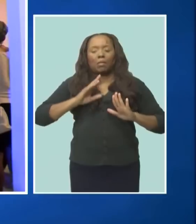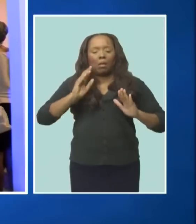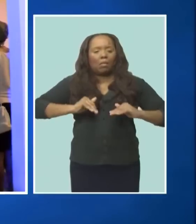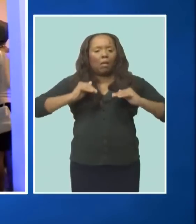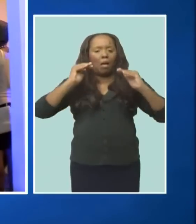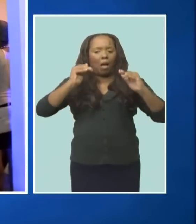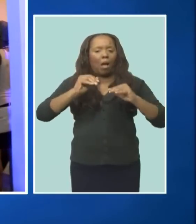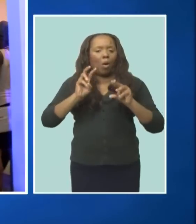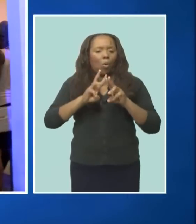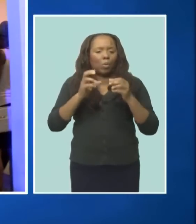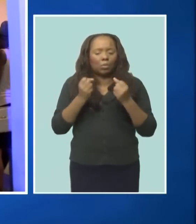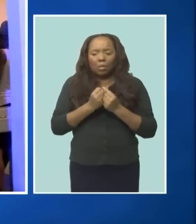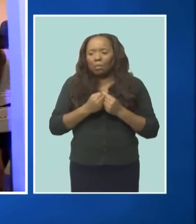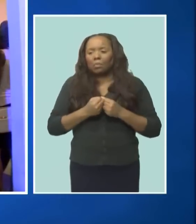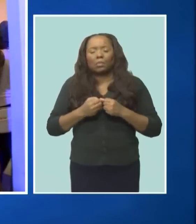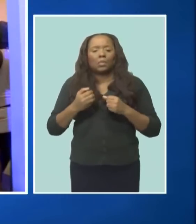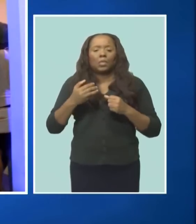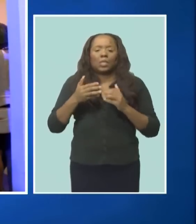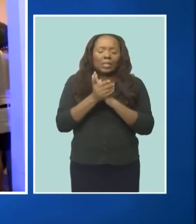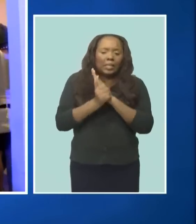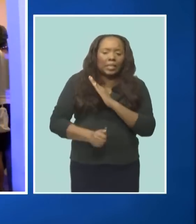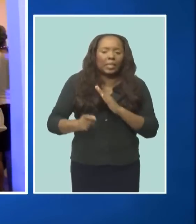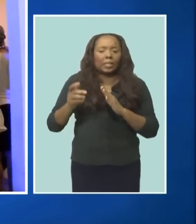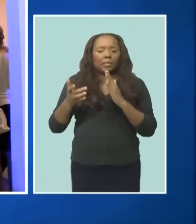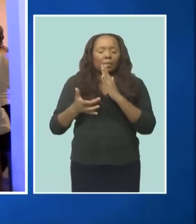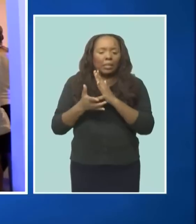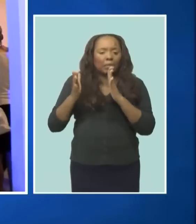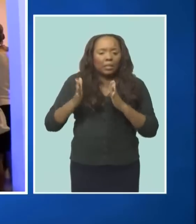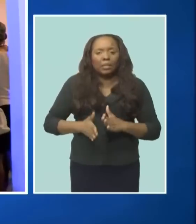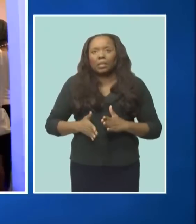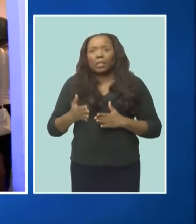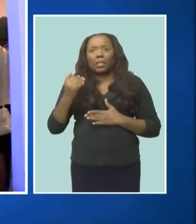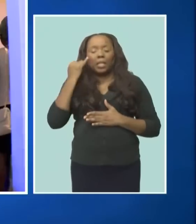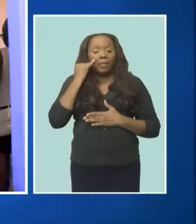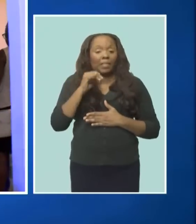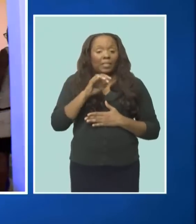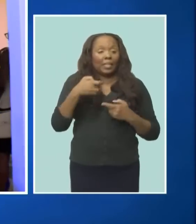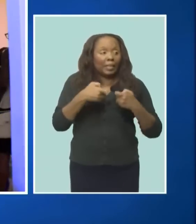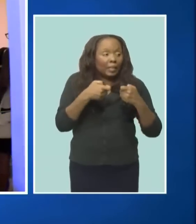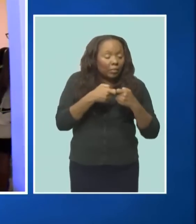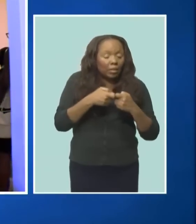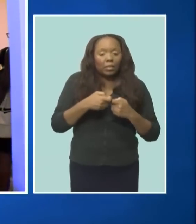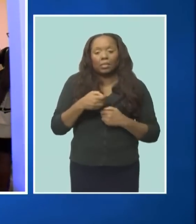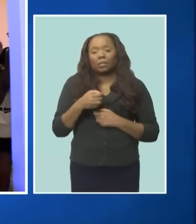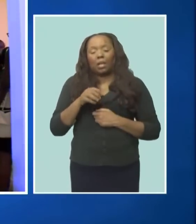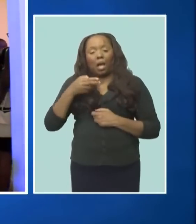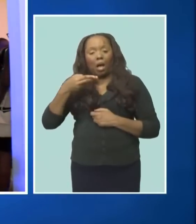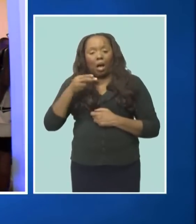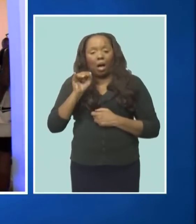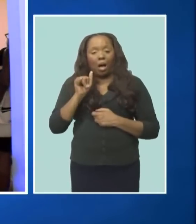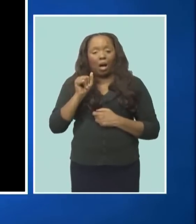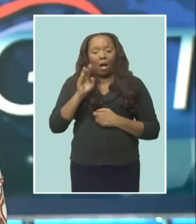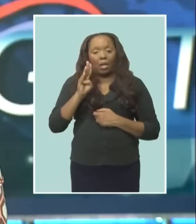no need to fear about getting into new technology, whether it is hybrid or is EV, we are ready.